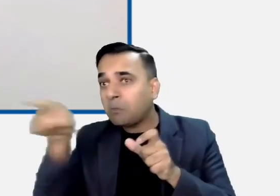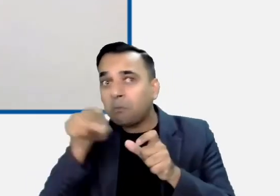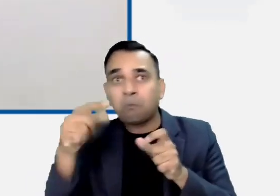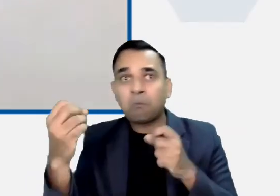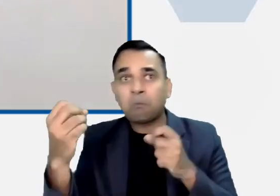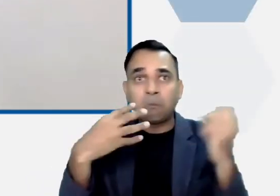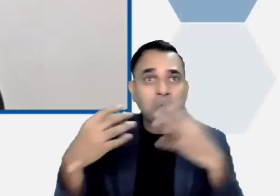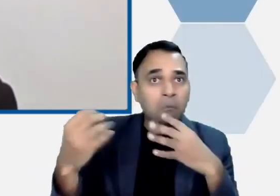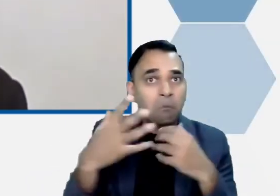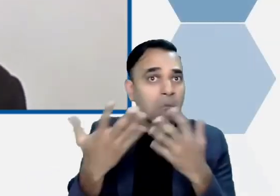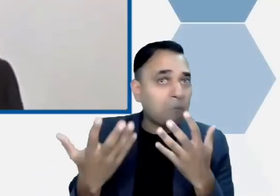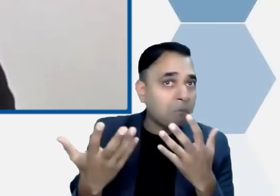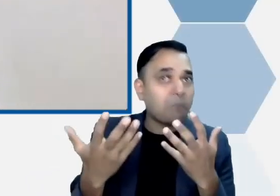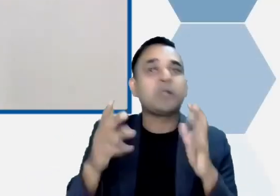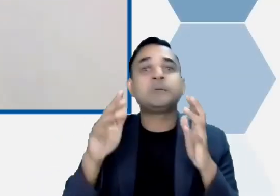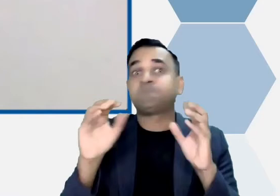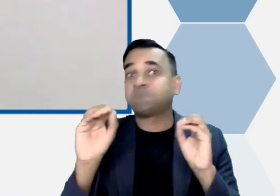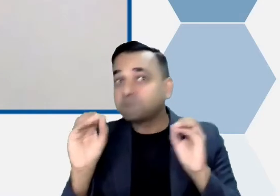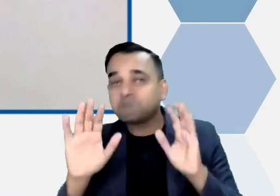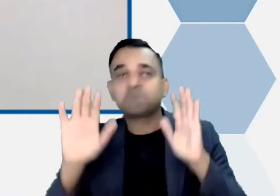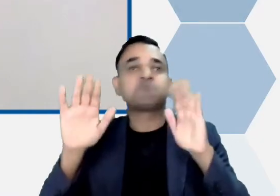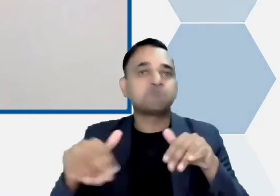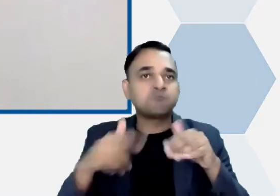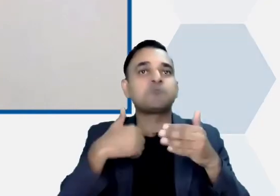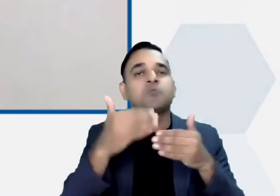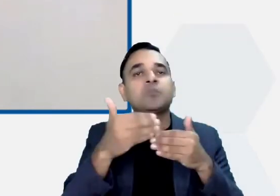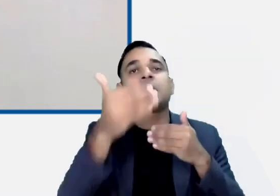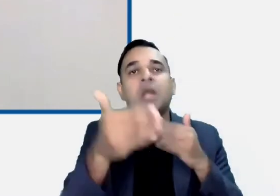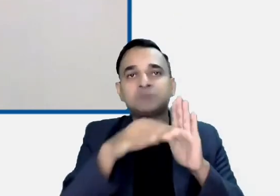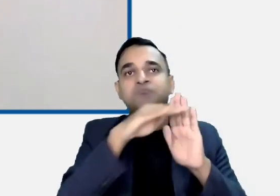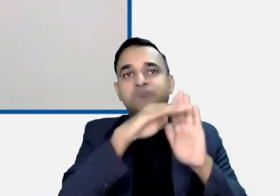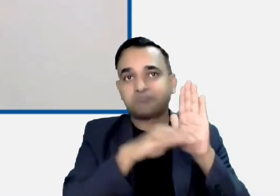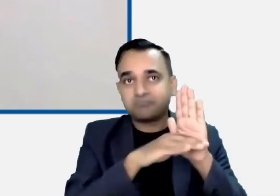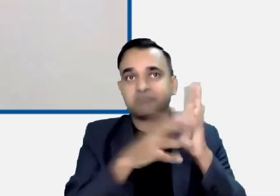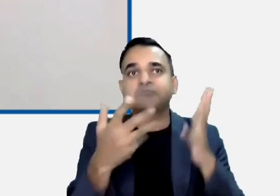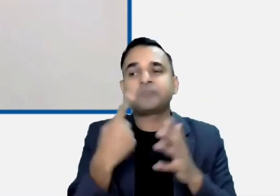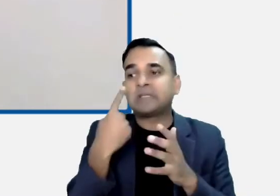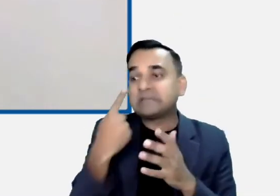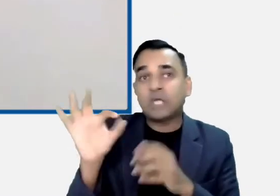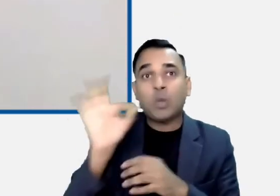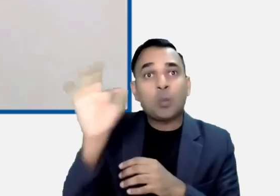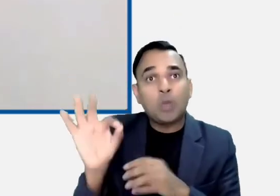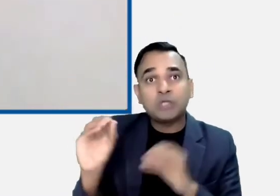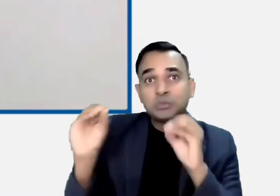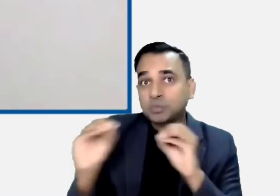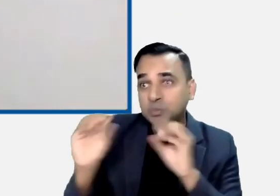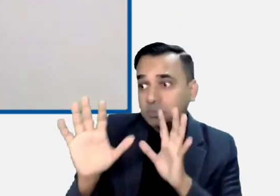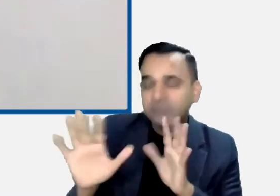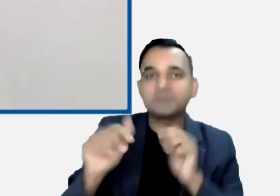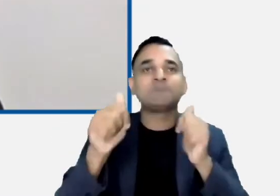for really coming up with this very intensive work that's been taken almost since the beginning of the year, if I recall.